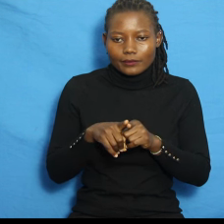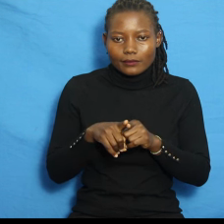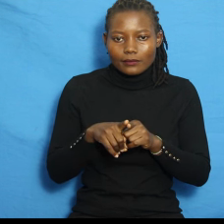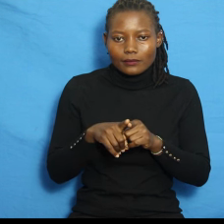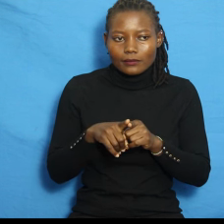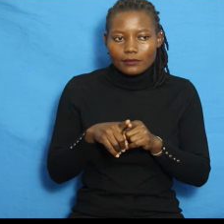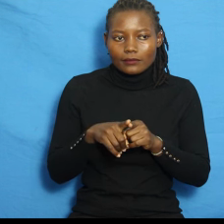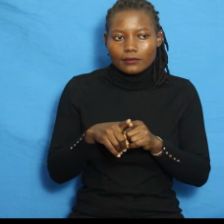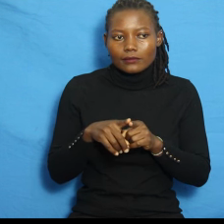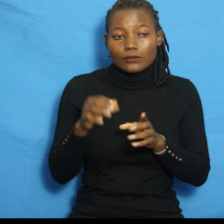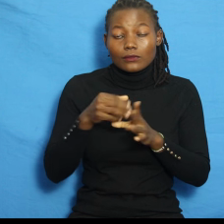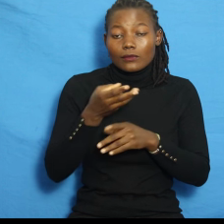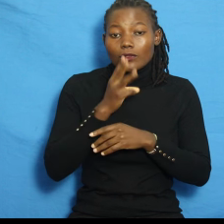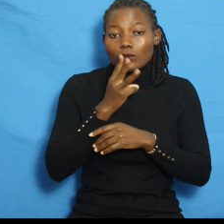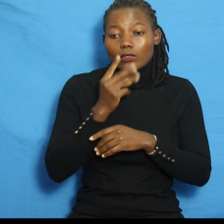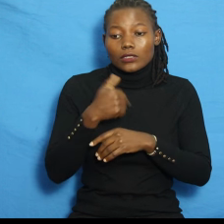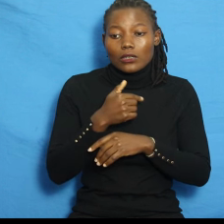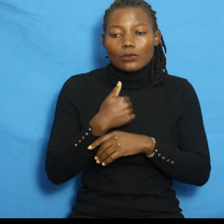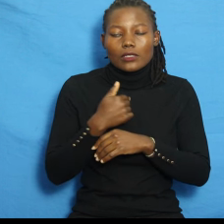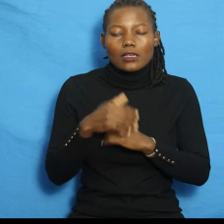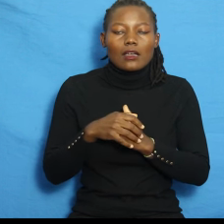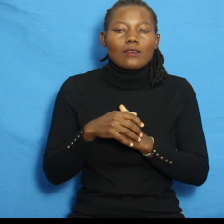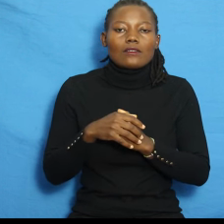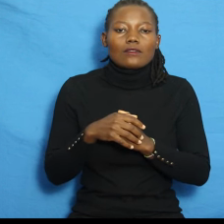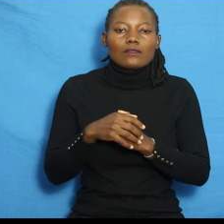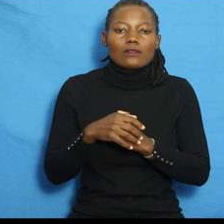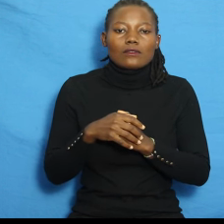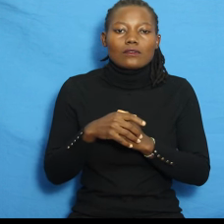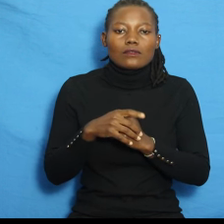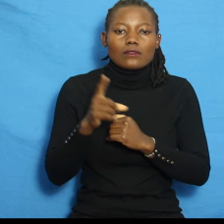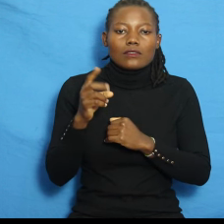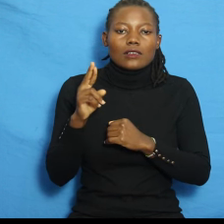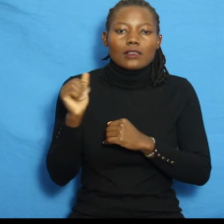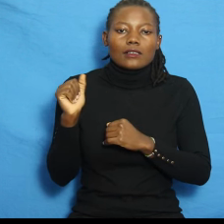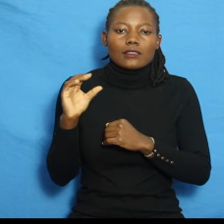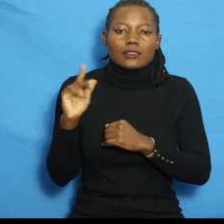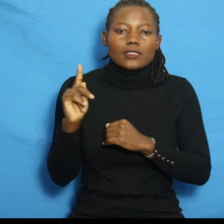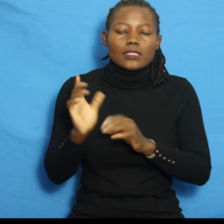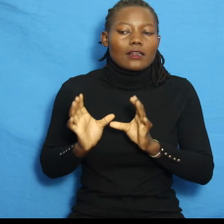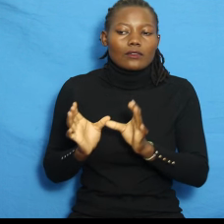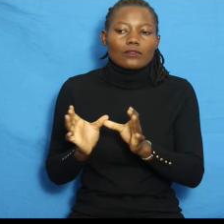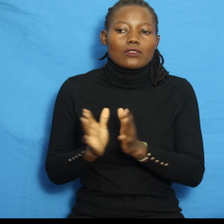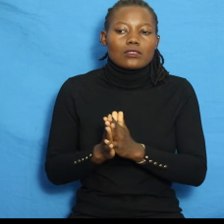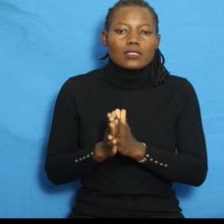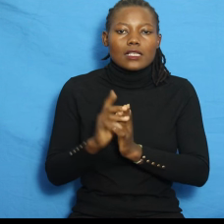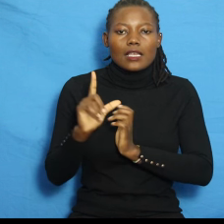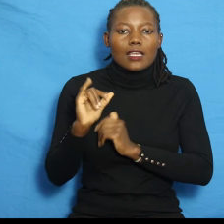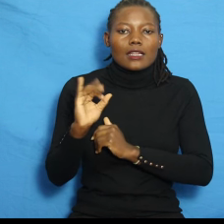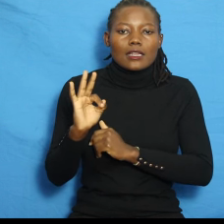in fluids, you also have a drag force and a lift